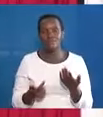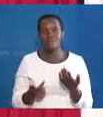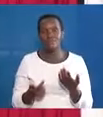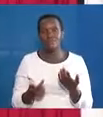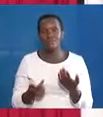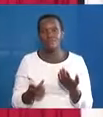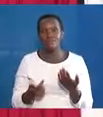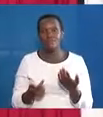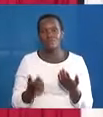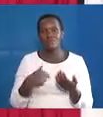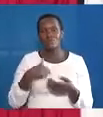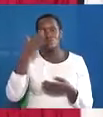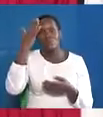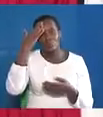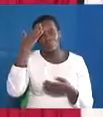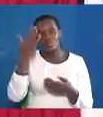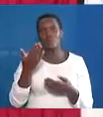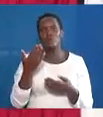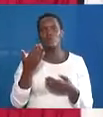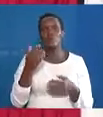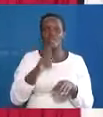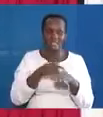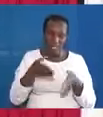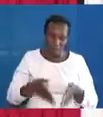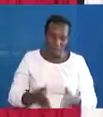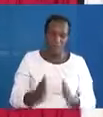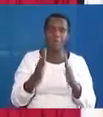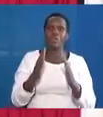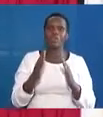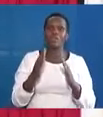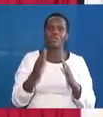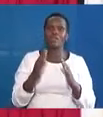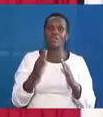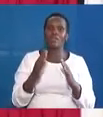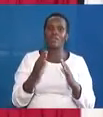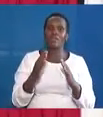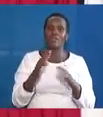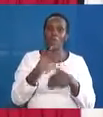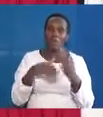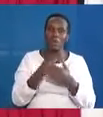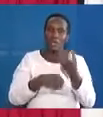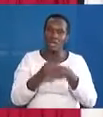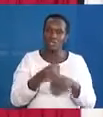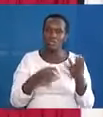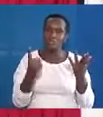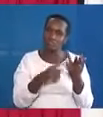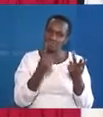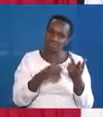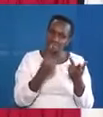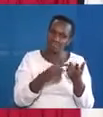huanza kuhesabiwa kutoka siku ile tulizaliwa. Na tunajua bado huo muda utafika.